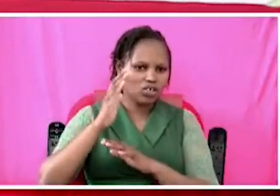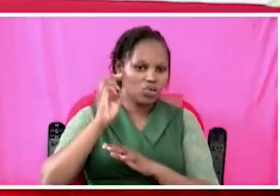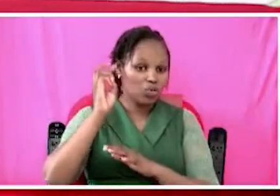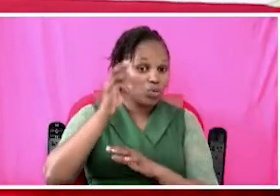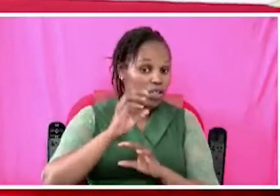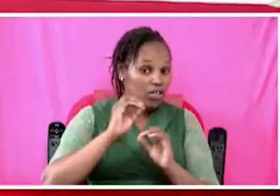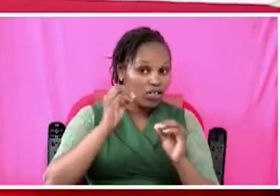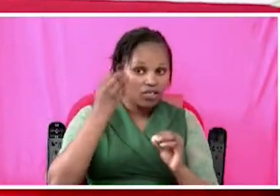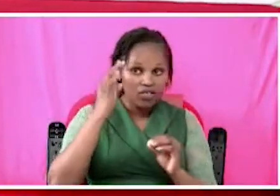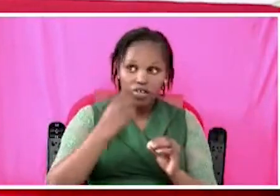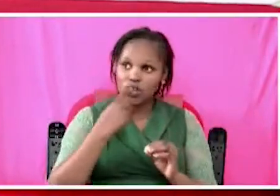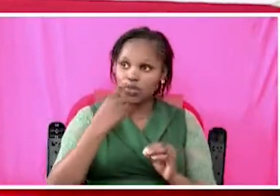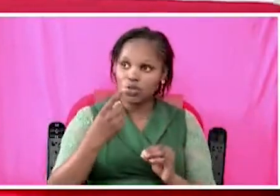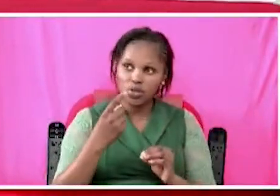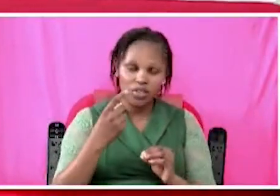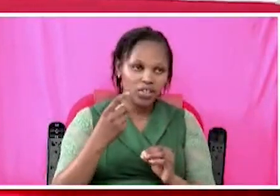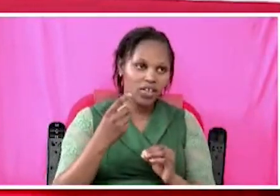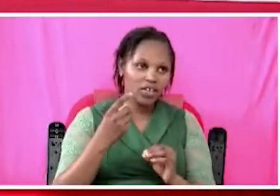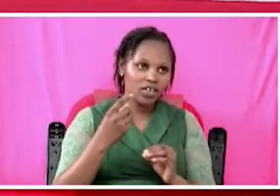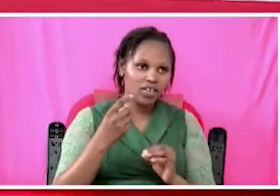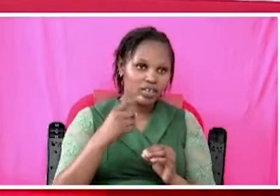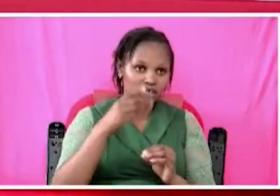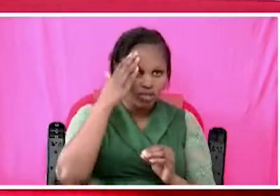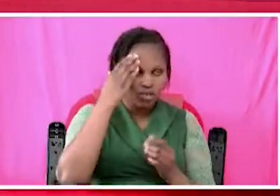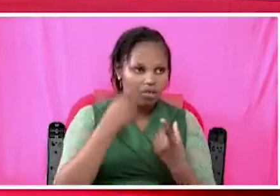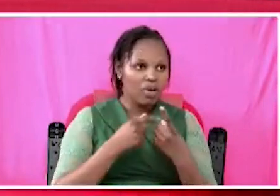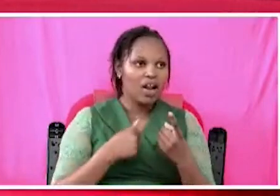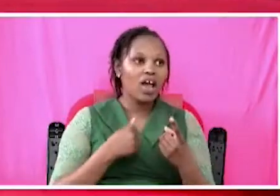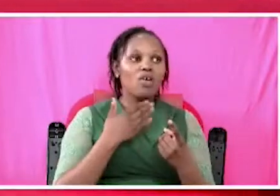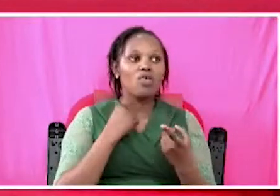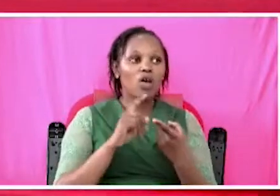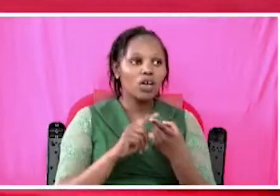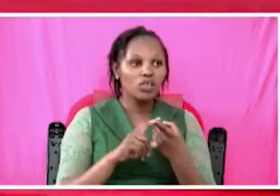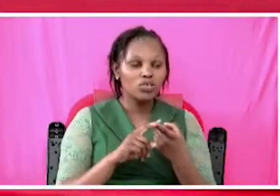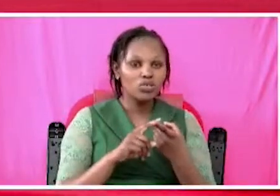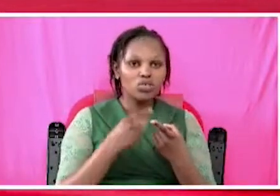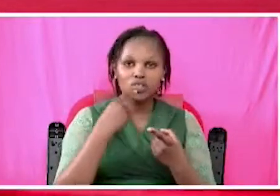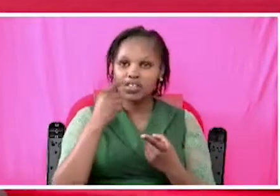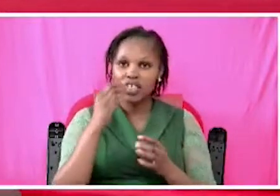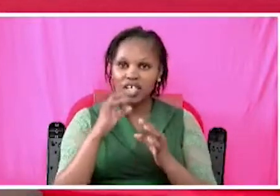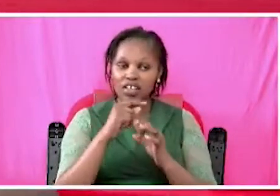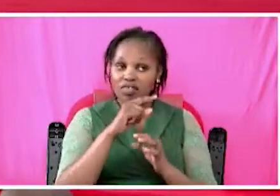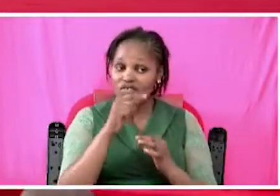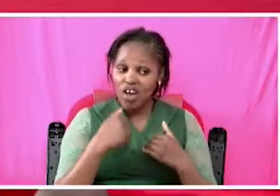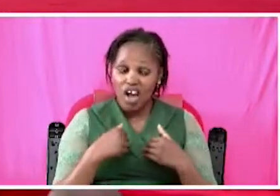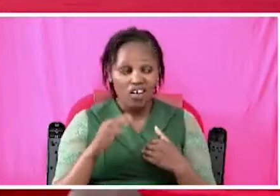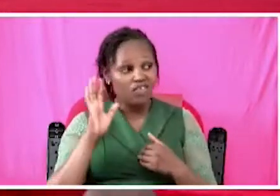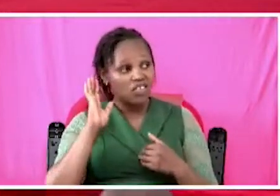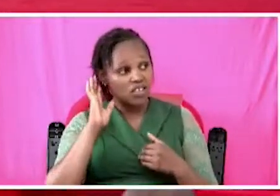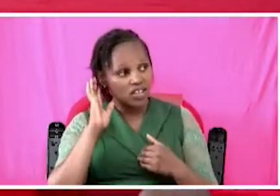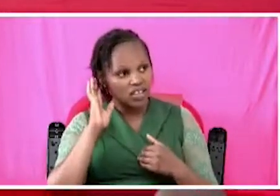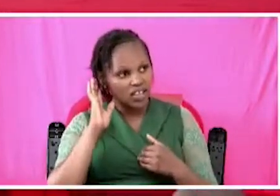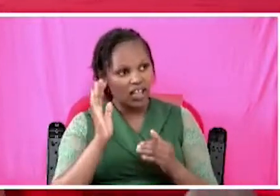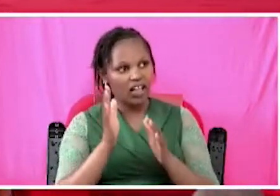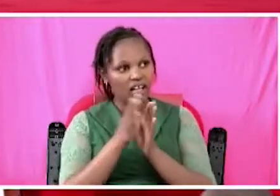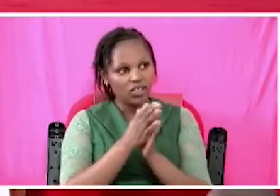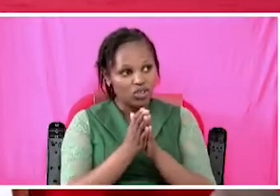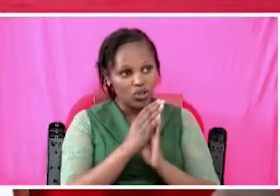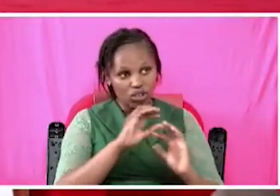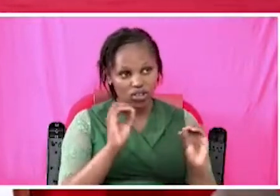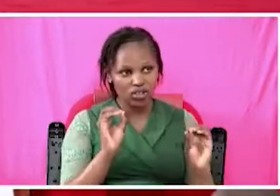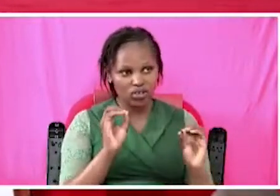that is the true God. This is a story you know, but I just want to recap for anyone who has not heard this story. So what happens then